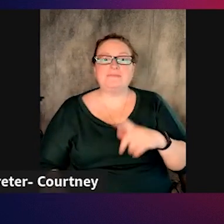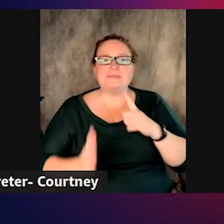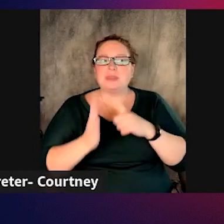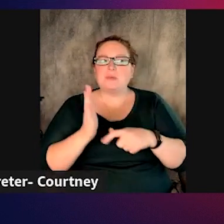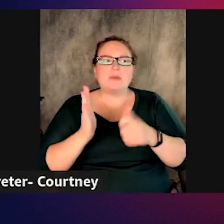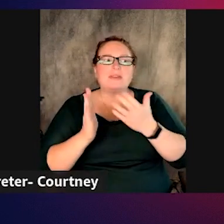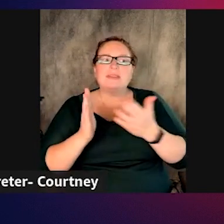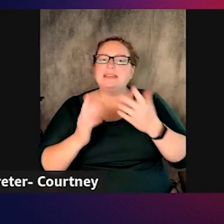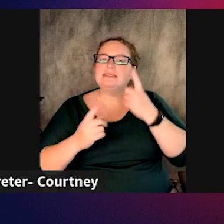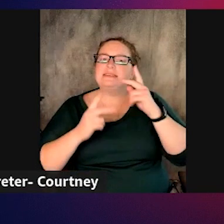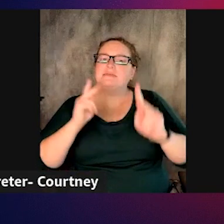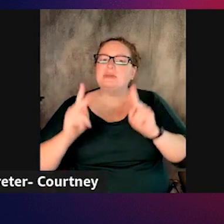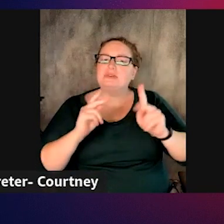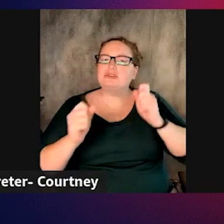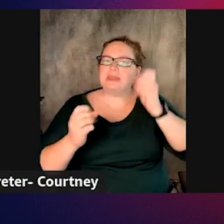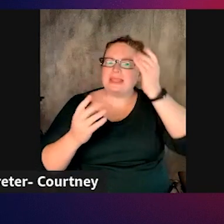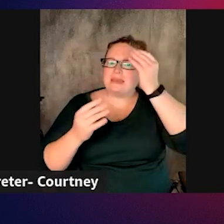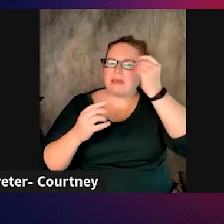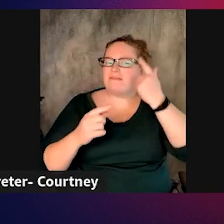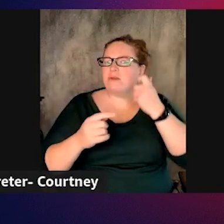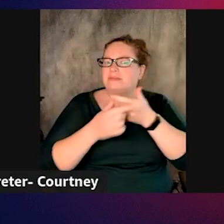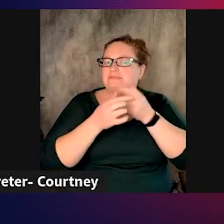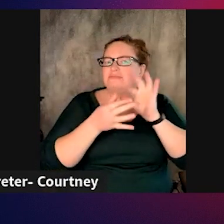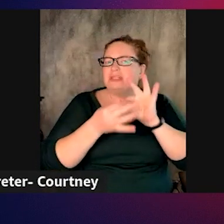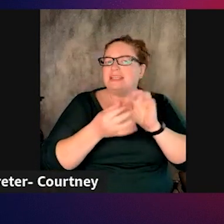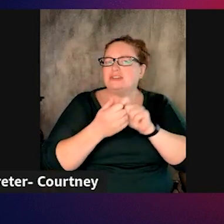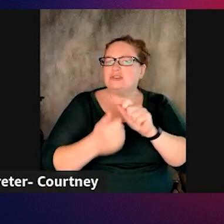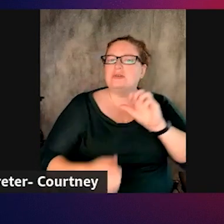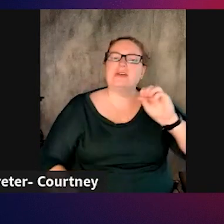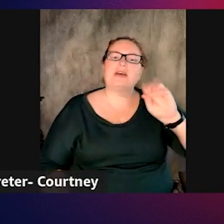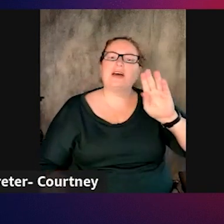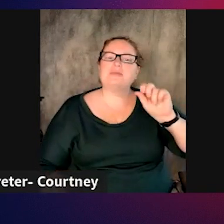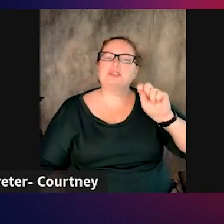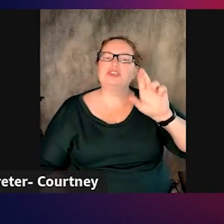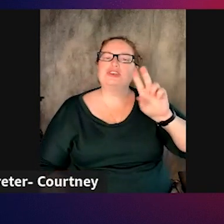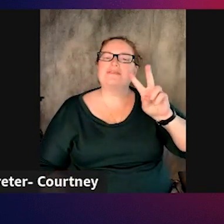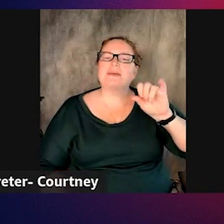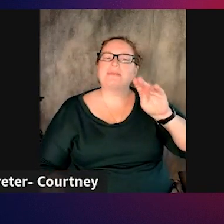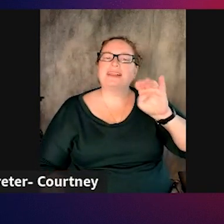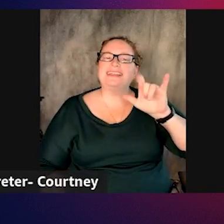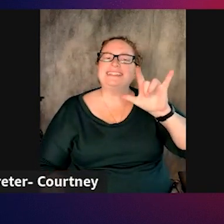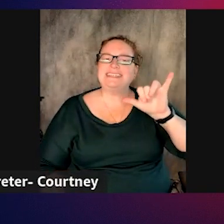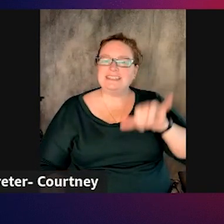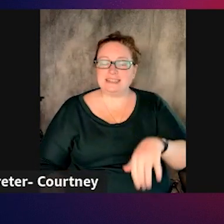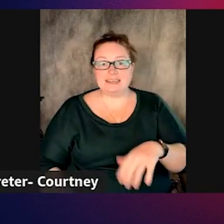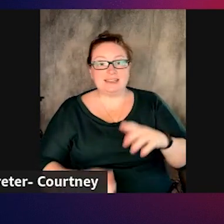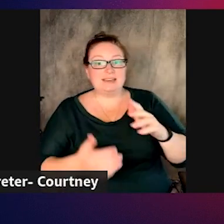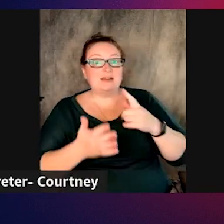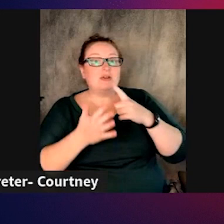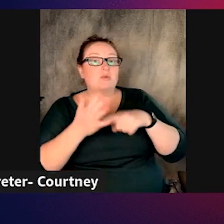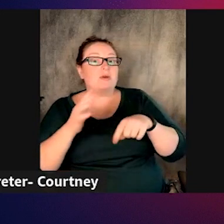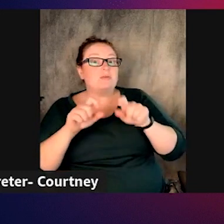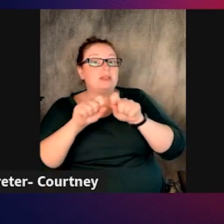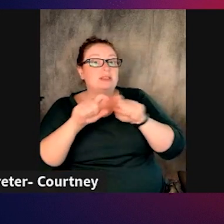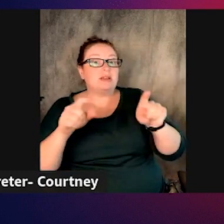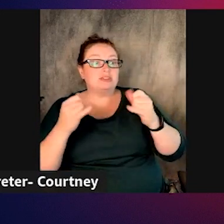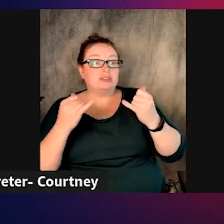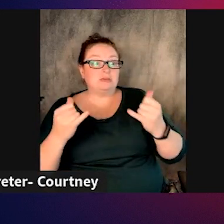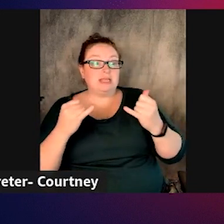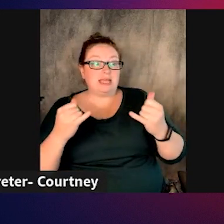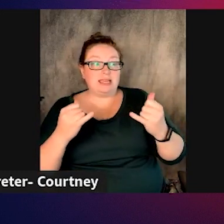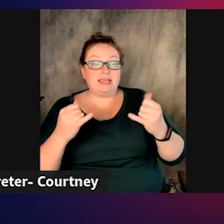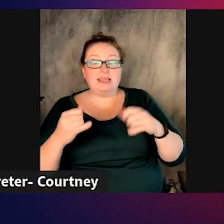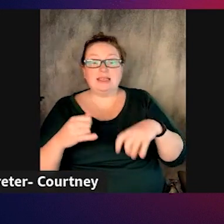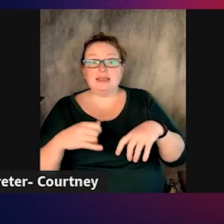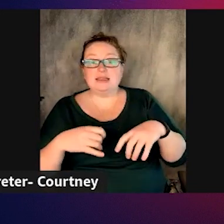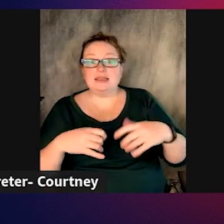it comes to observability? Sure. So the feature that we have launched today, cross-account observability, is a centralized monitoring tool